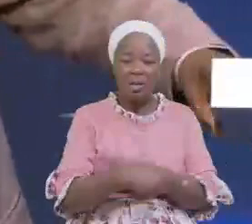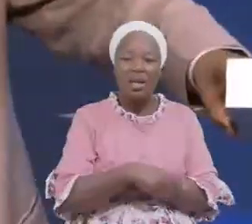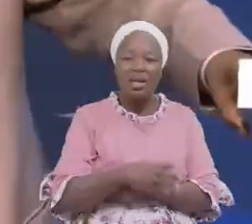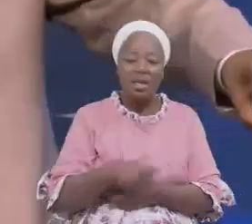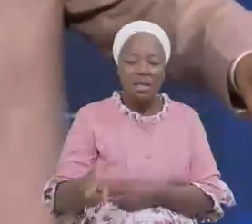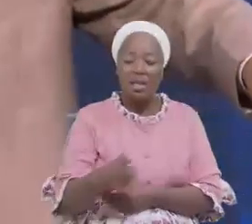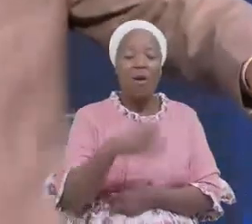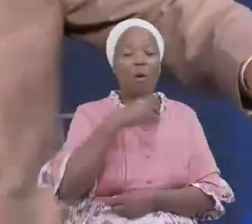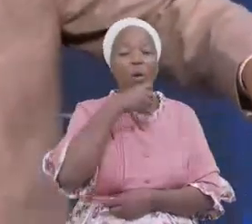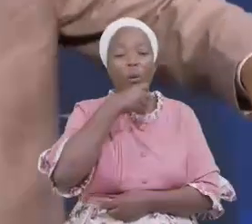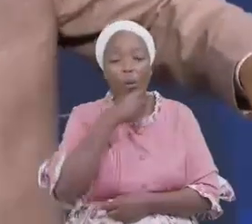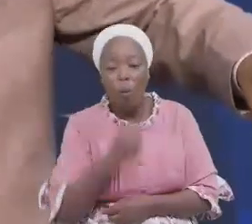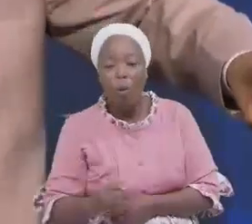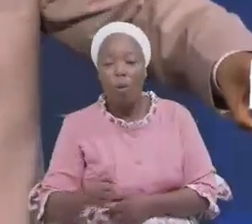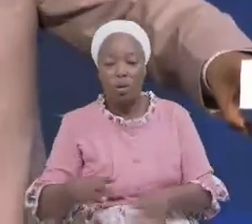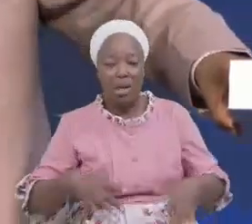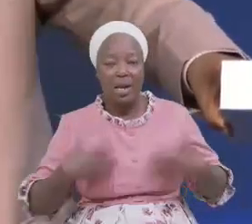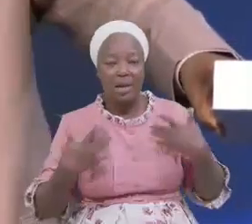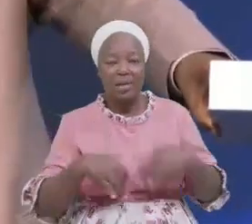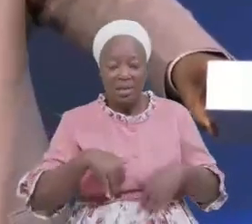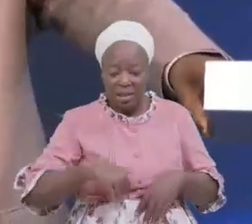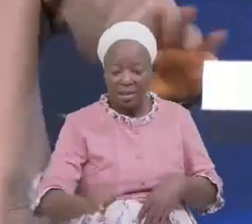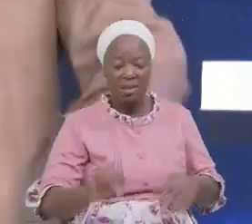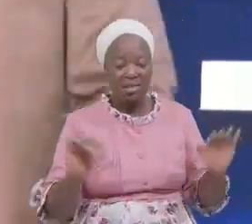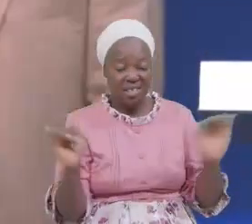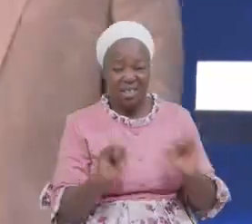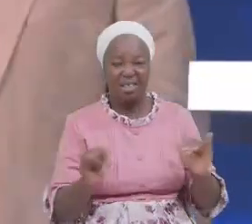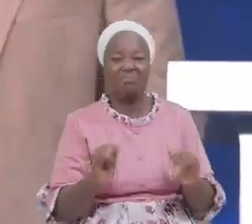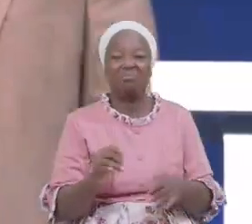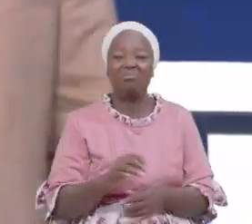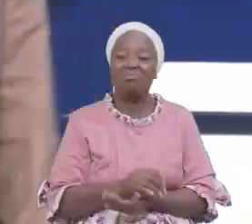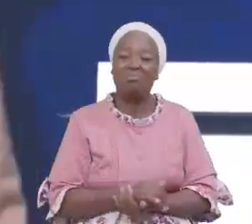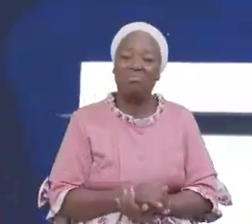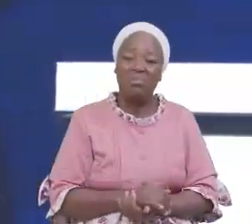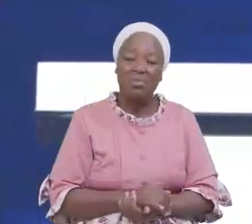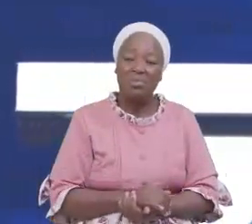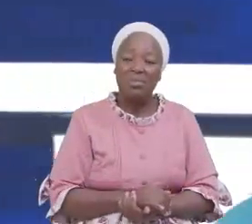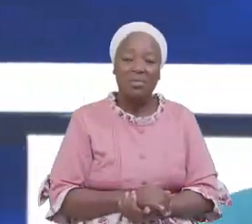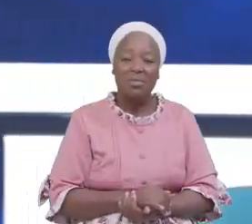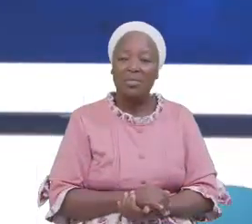life is still the life they live.